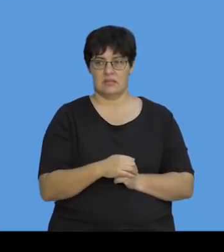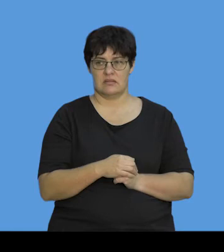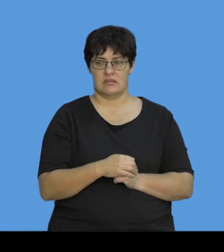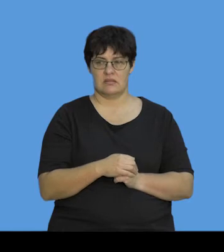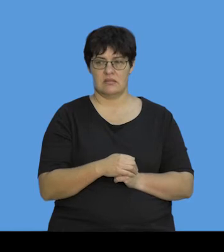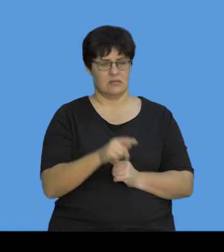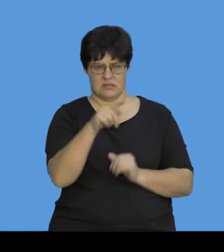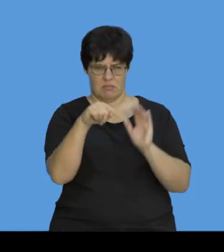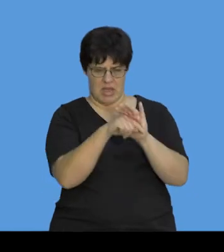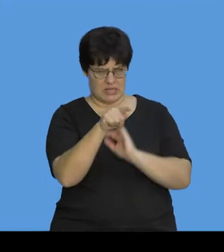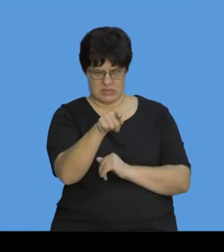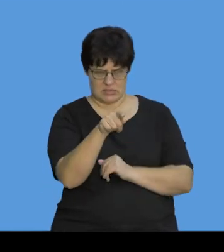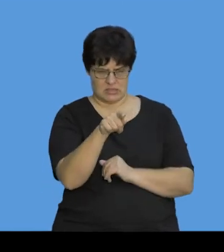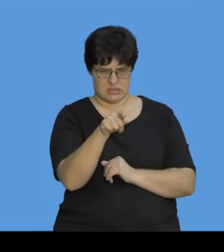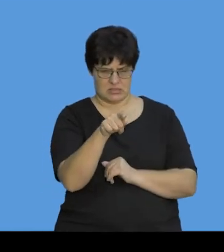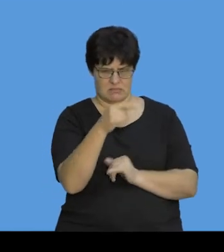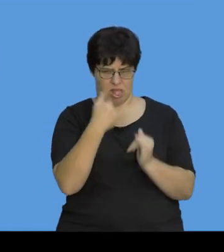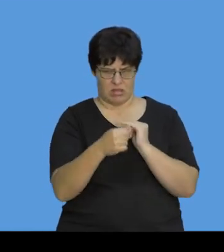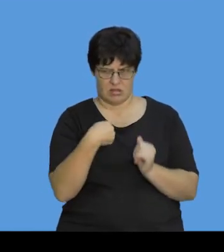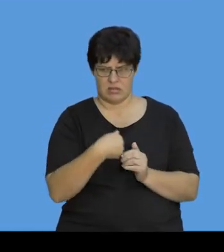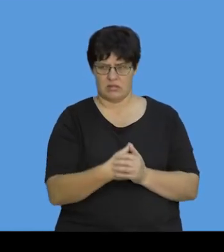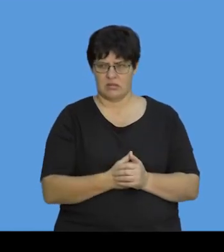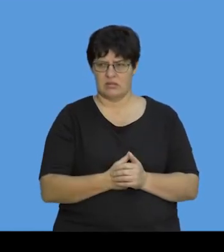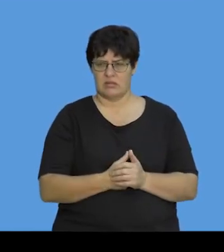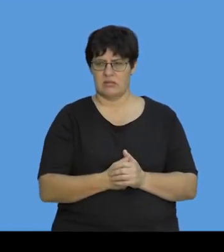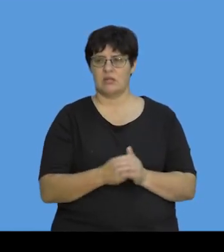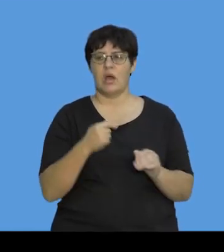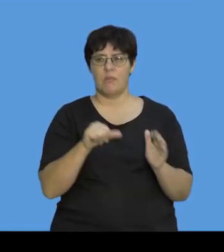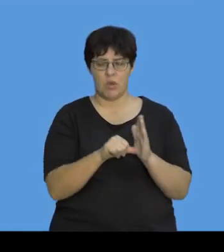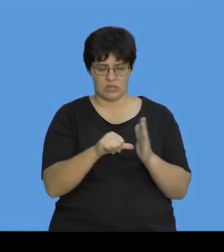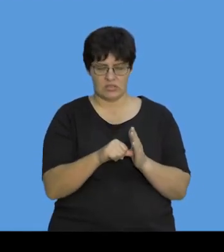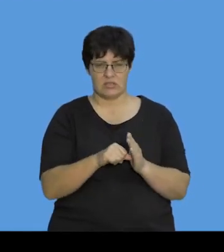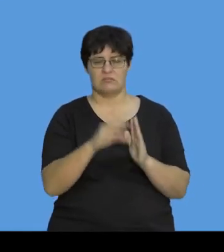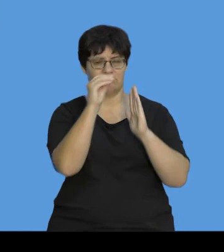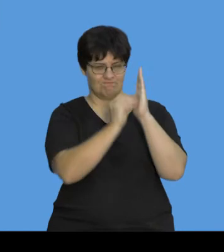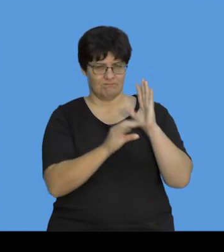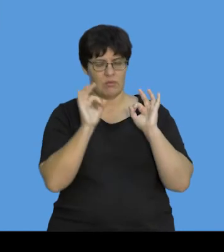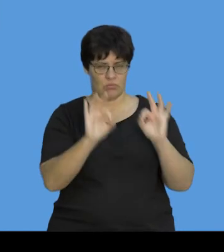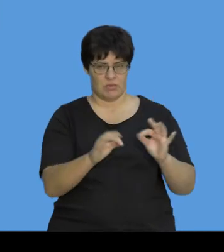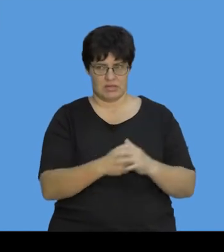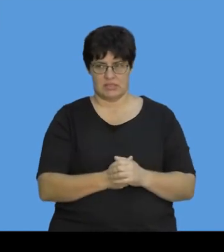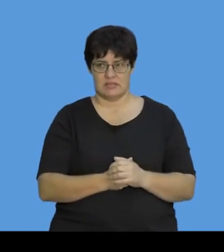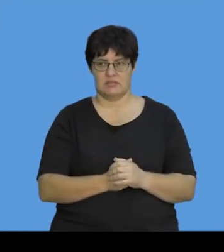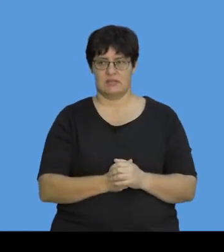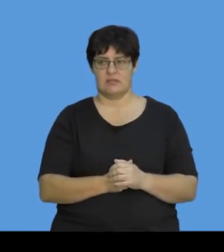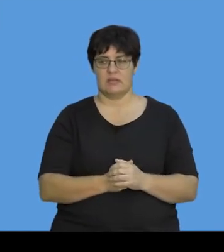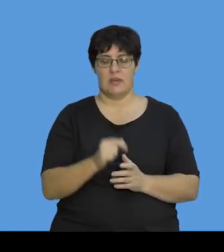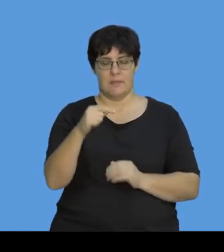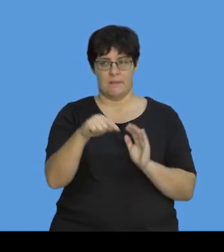31, and that's a minus. It's always important to write it down properly.